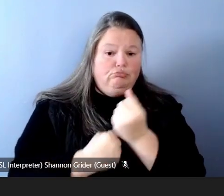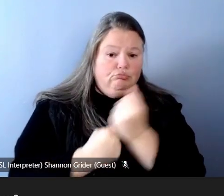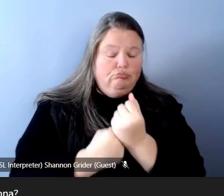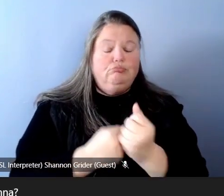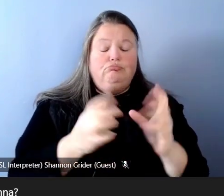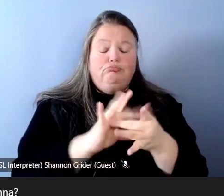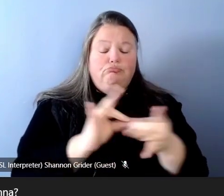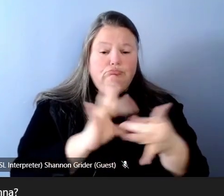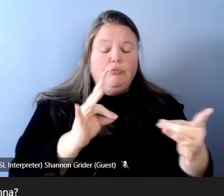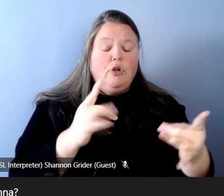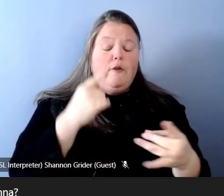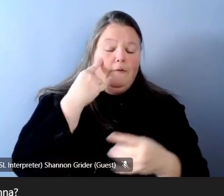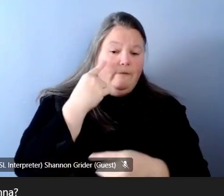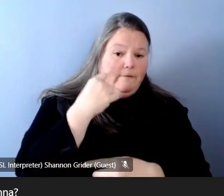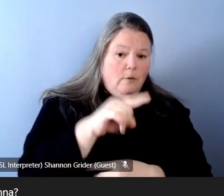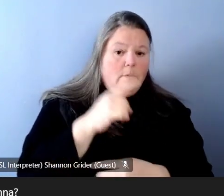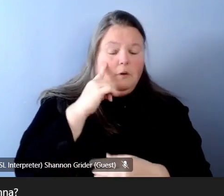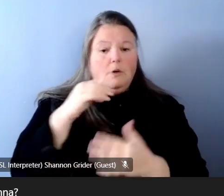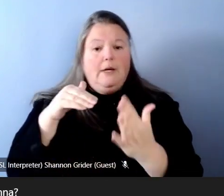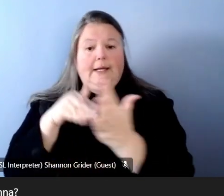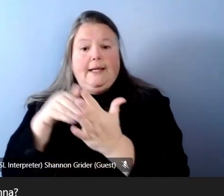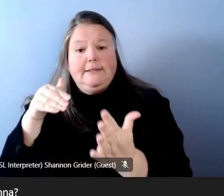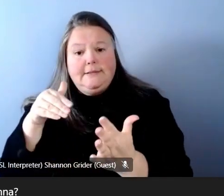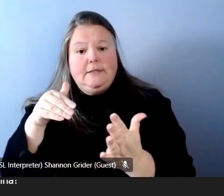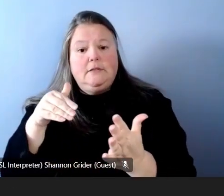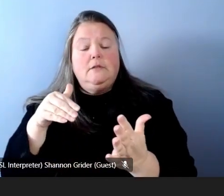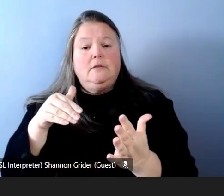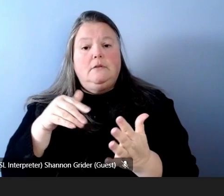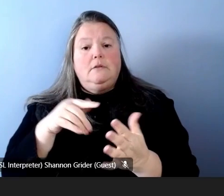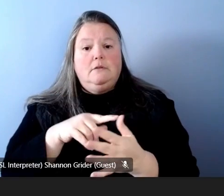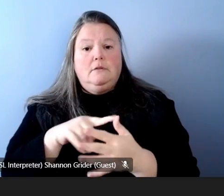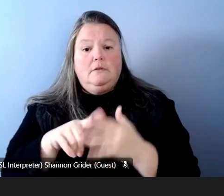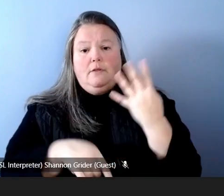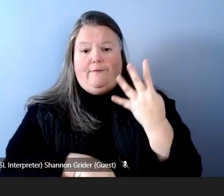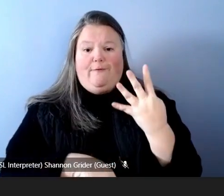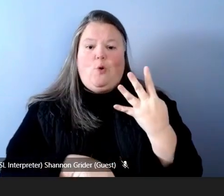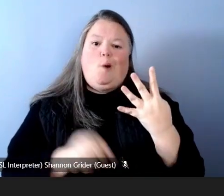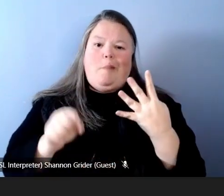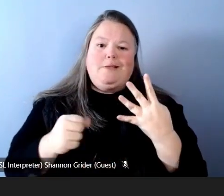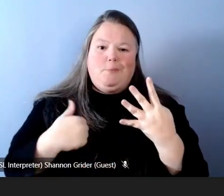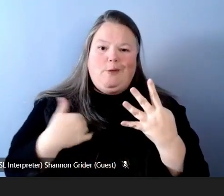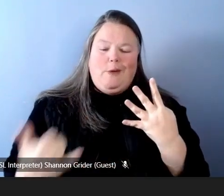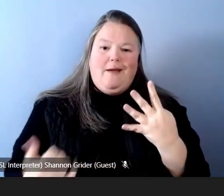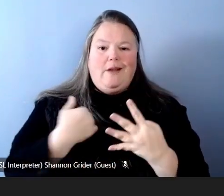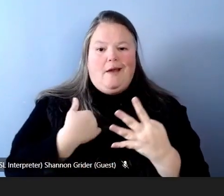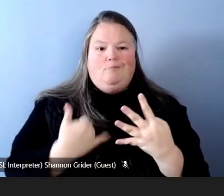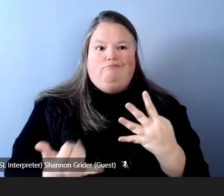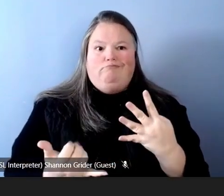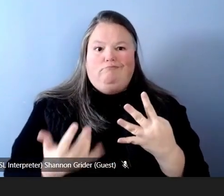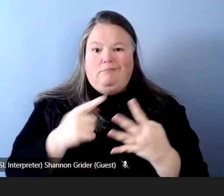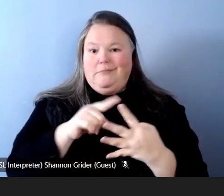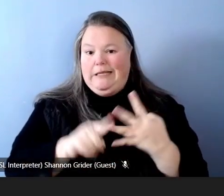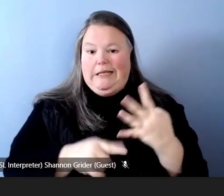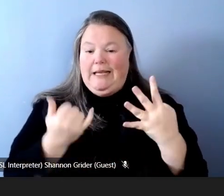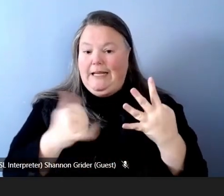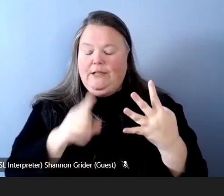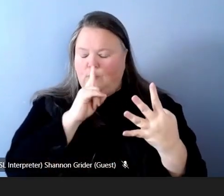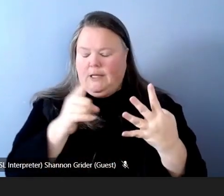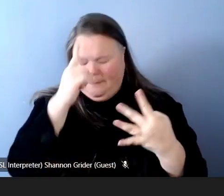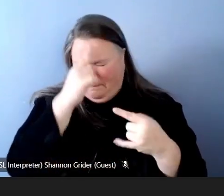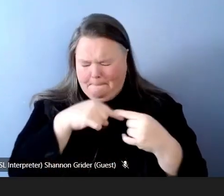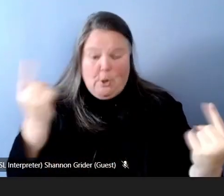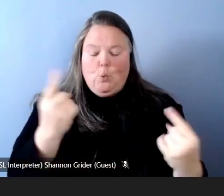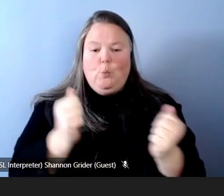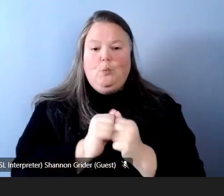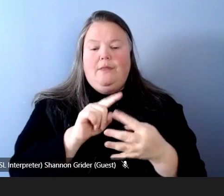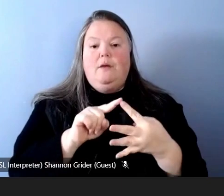else against the 4 possibilities that we have right now of 1, 3, 6, and